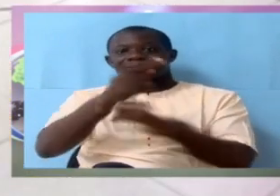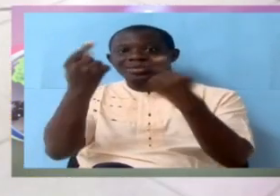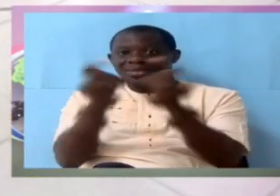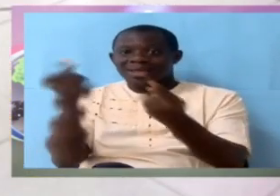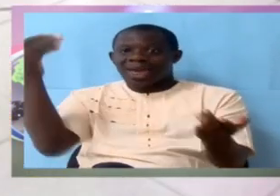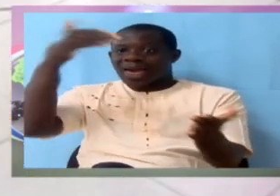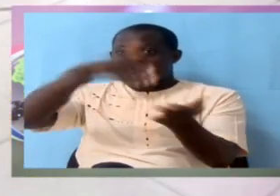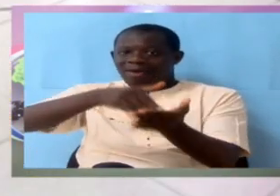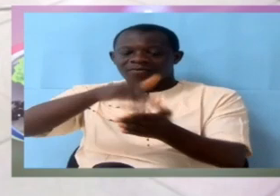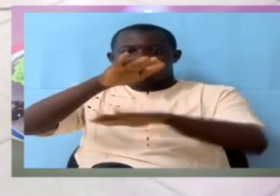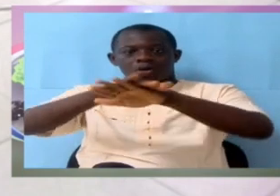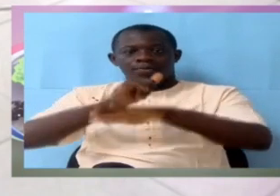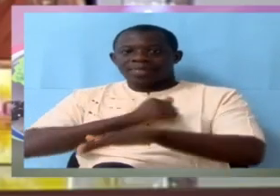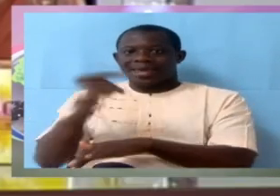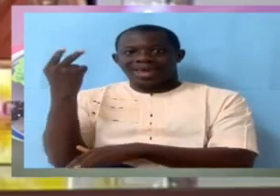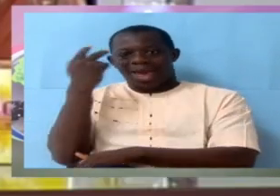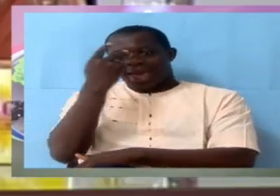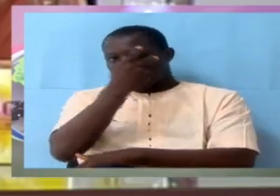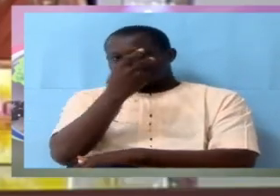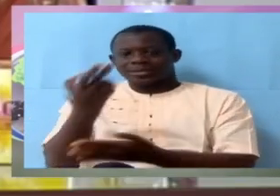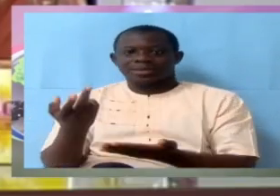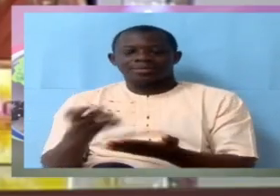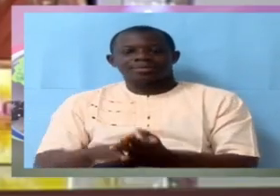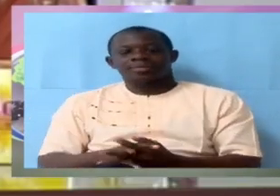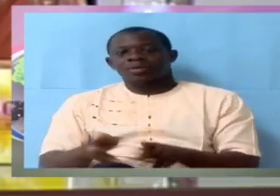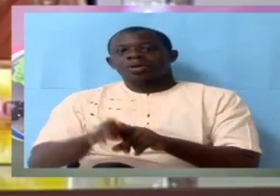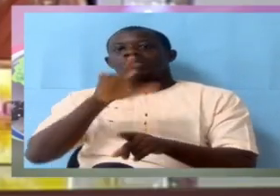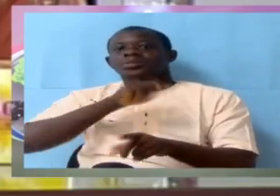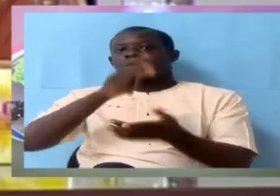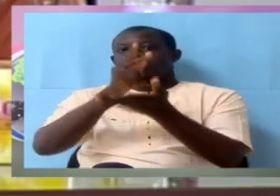eyes. So, Mr. Witness, you are telling this commission that